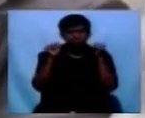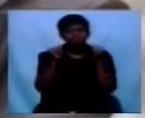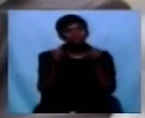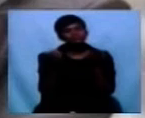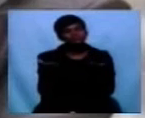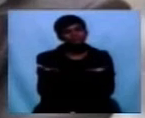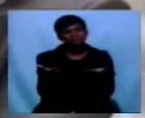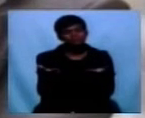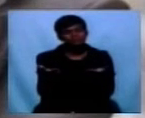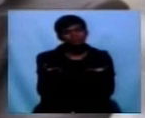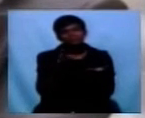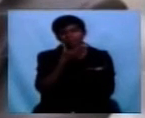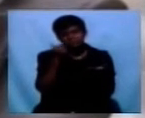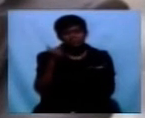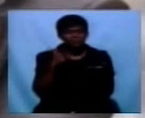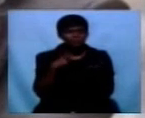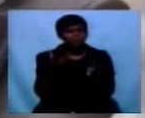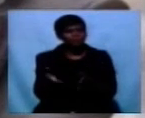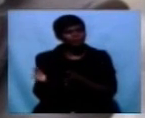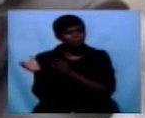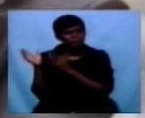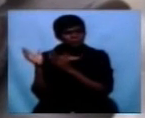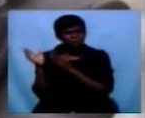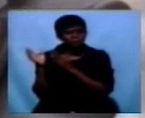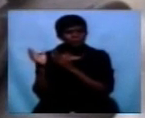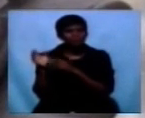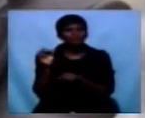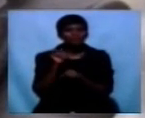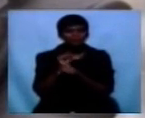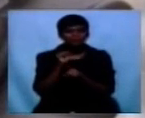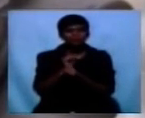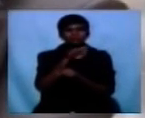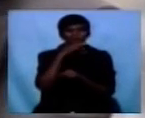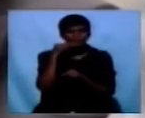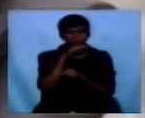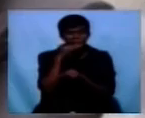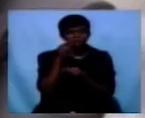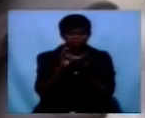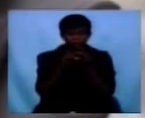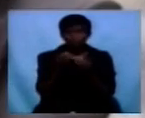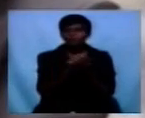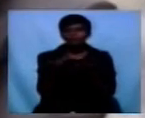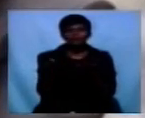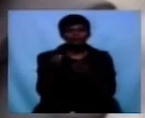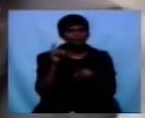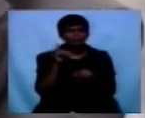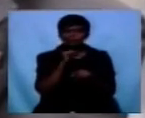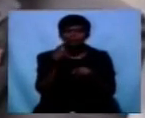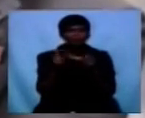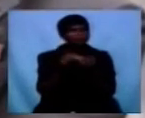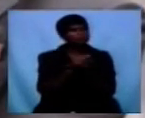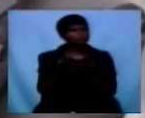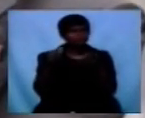sir, let me go and do a bit of farming. If I fail, sure, I don't want to fail President